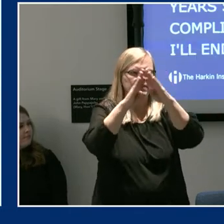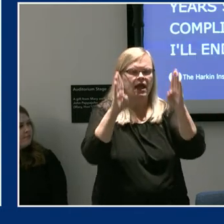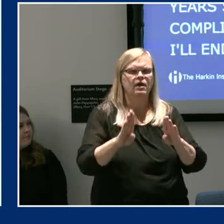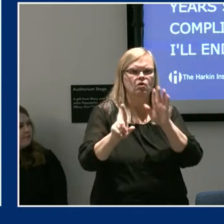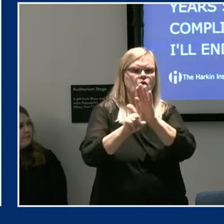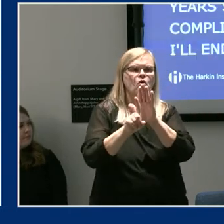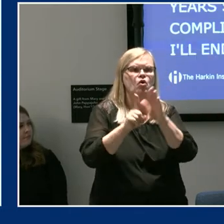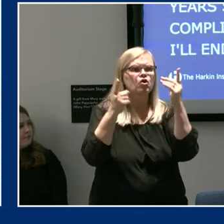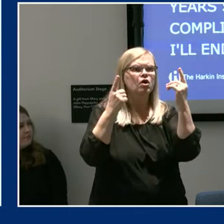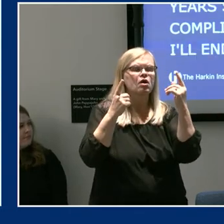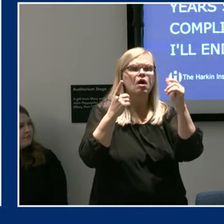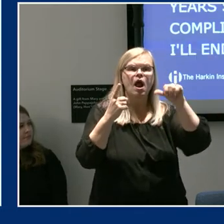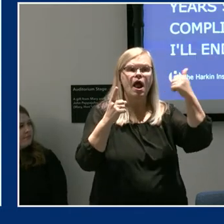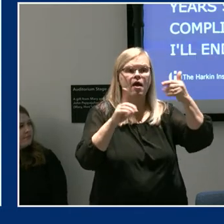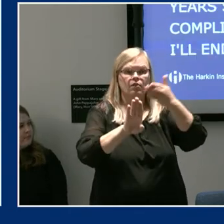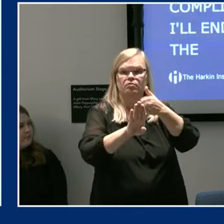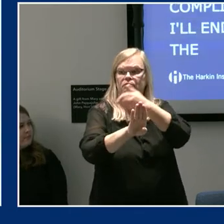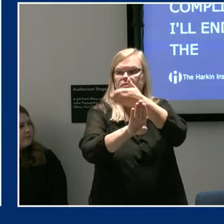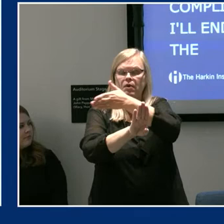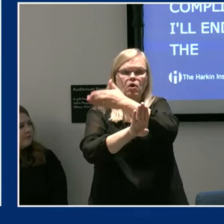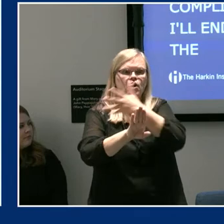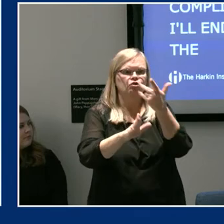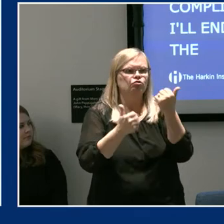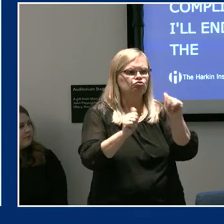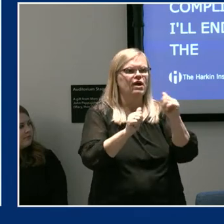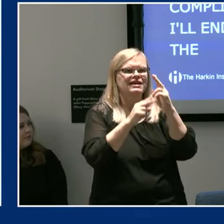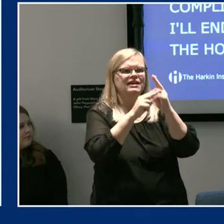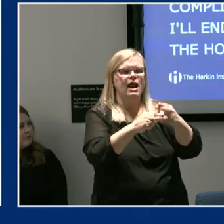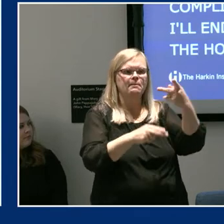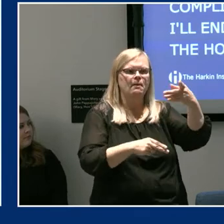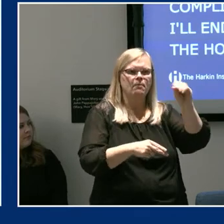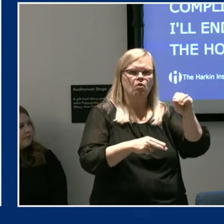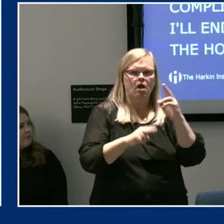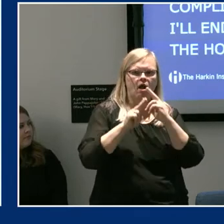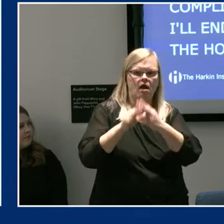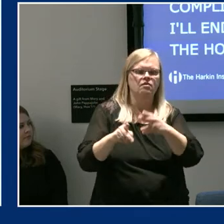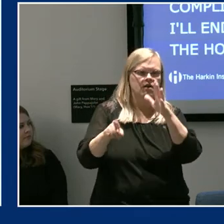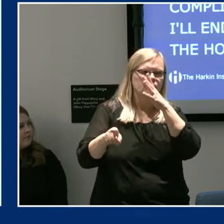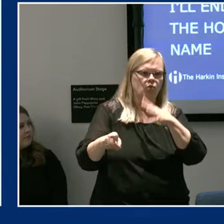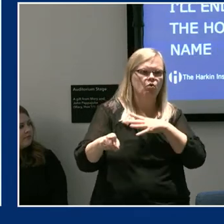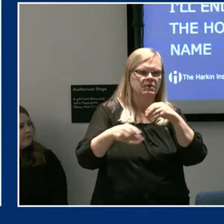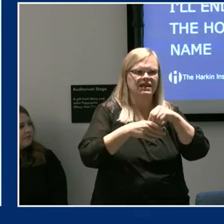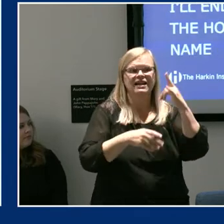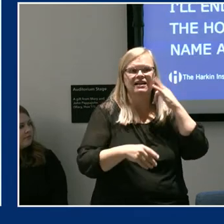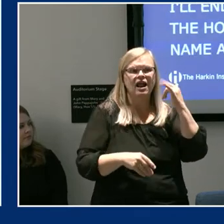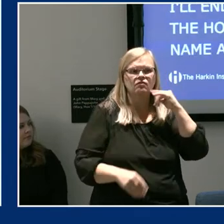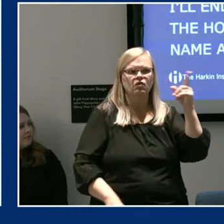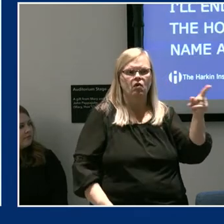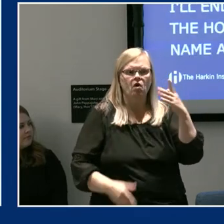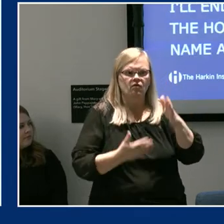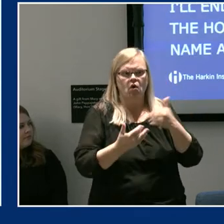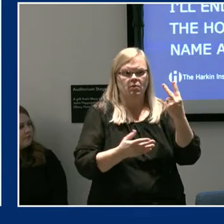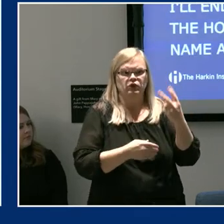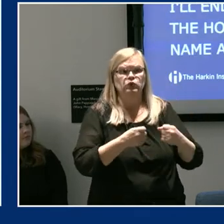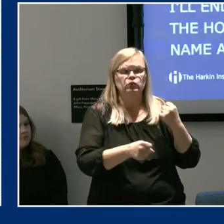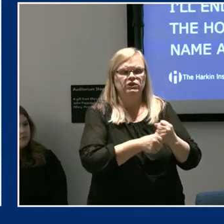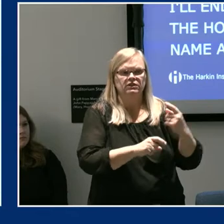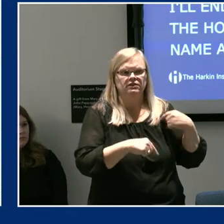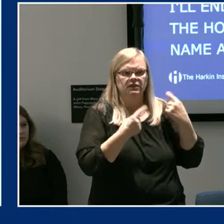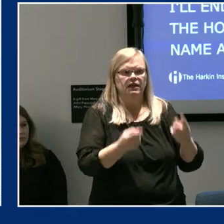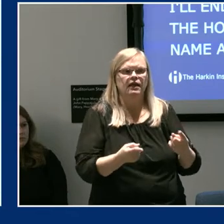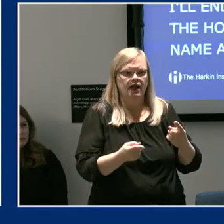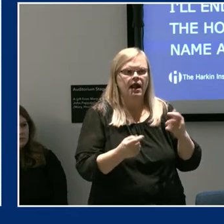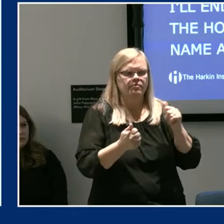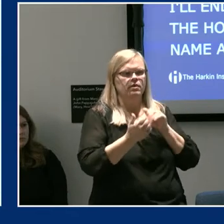her successors have been trying to name a post office after her in California for almost 2 years, and they've